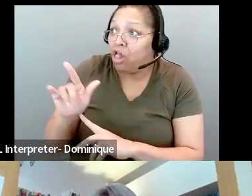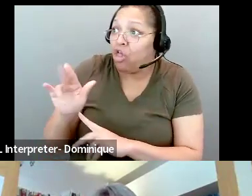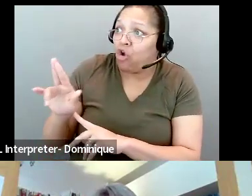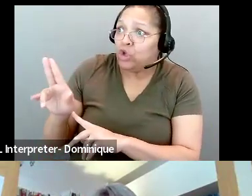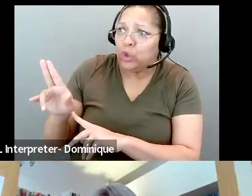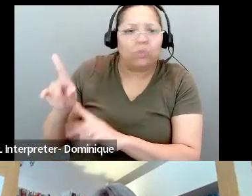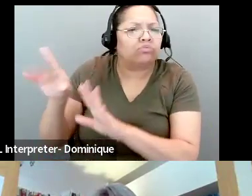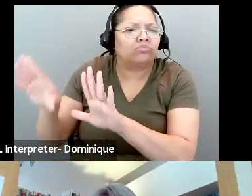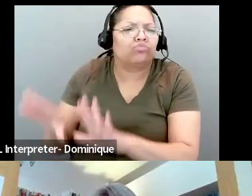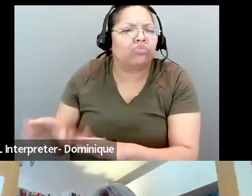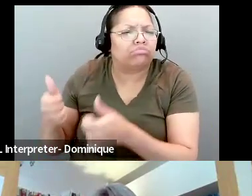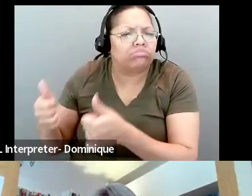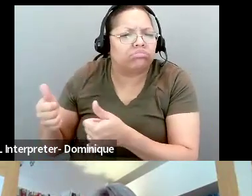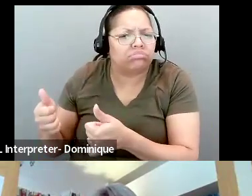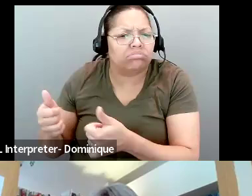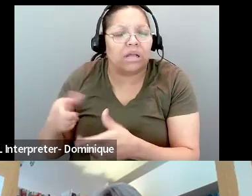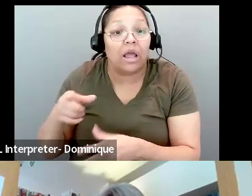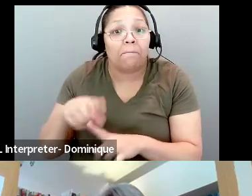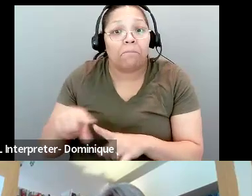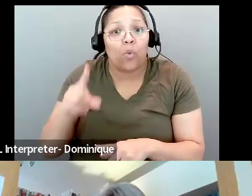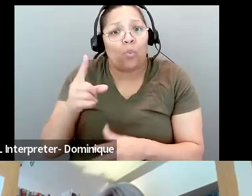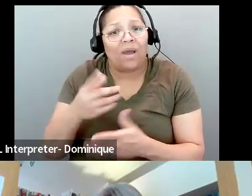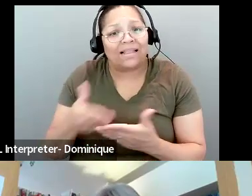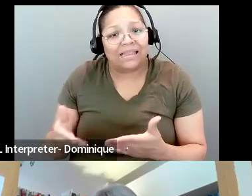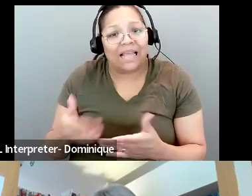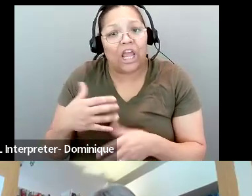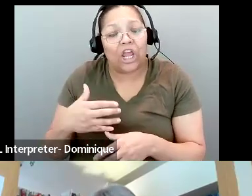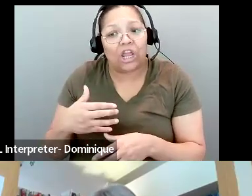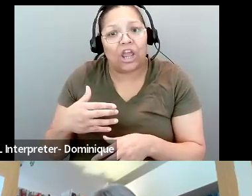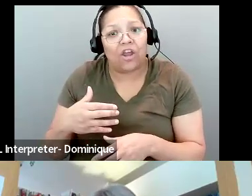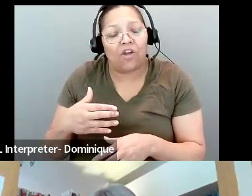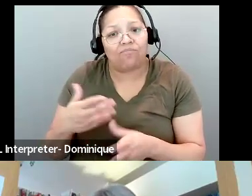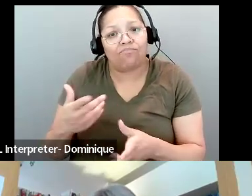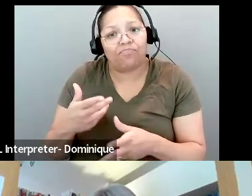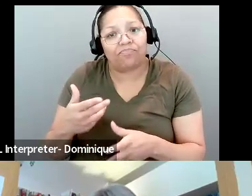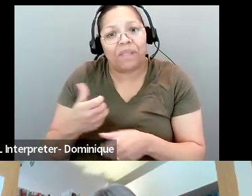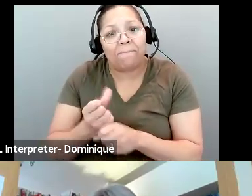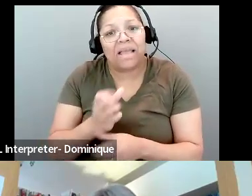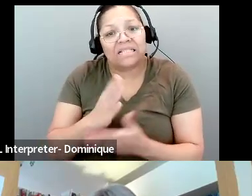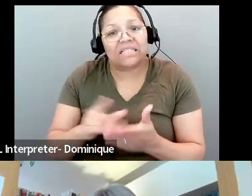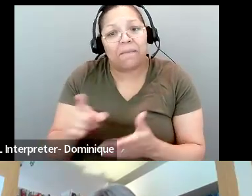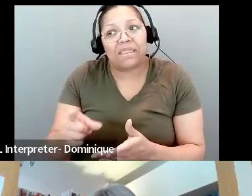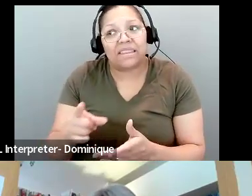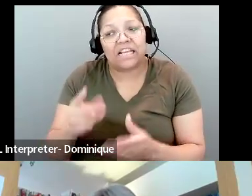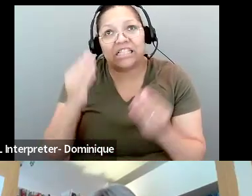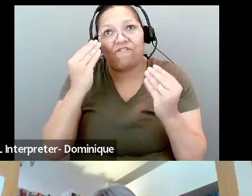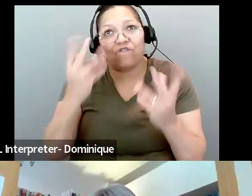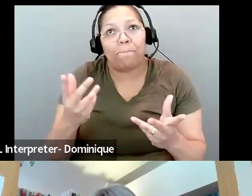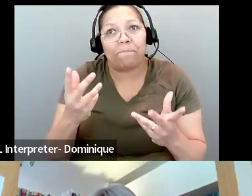ways, but one of the things that it did was it did sort of make some of this information faceless,